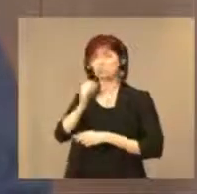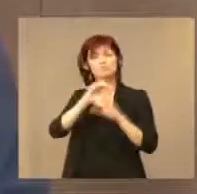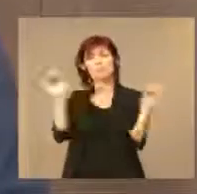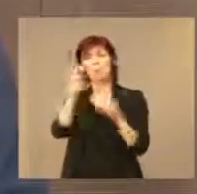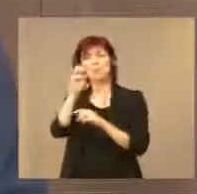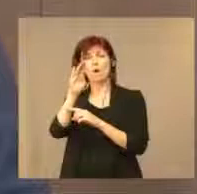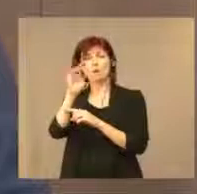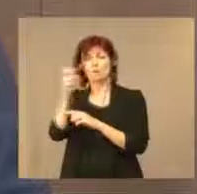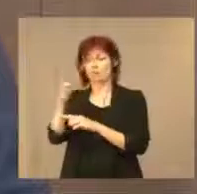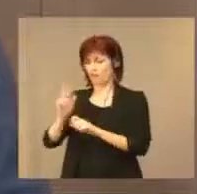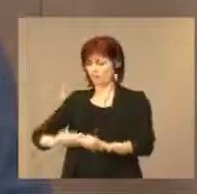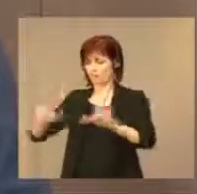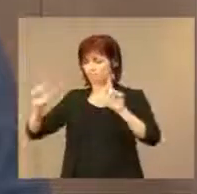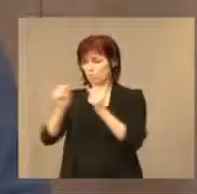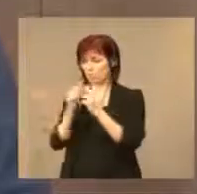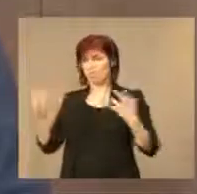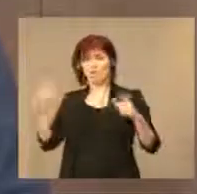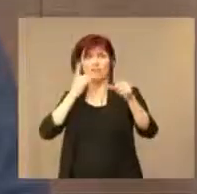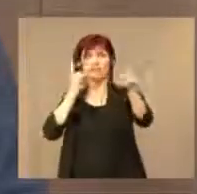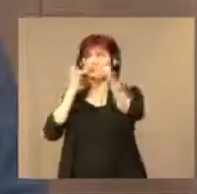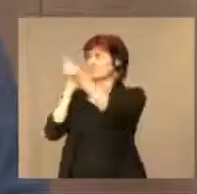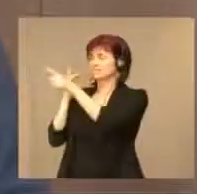lights in those sockets.